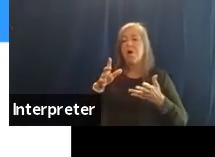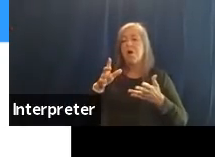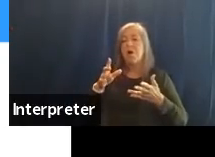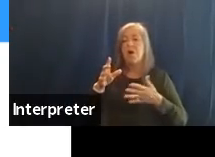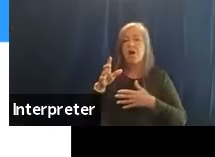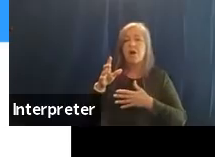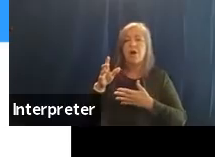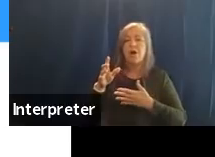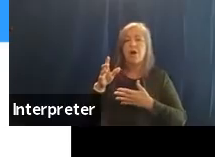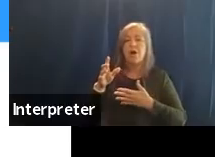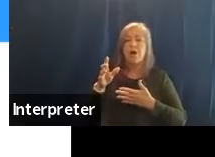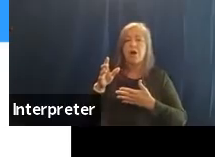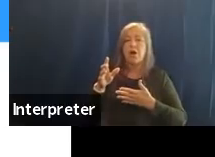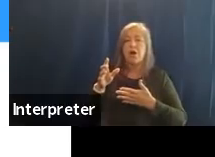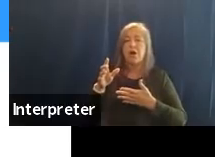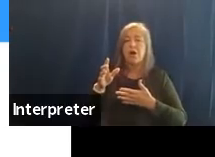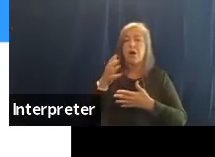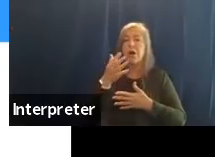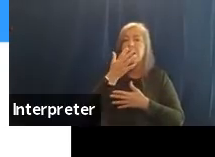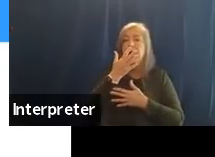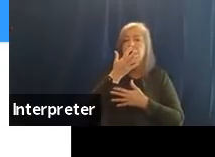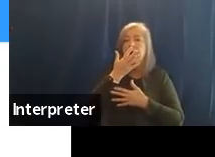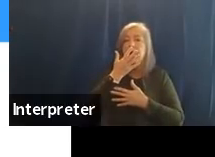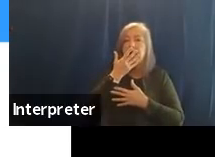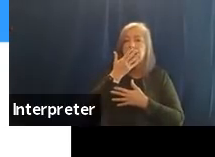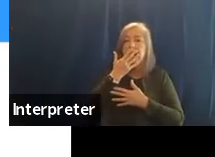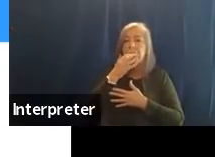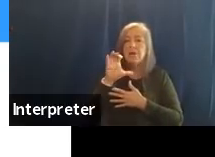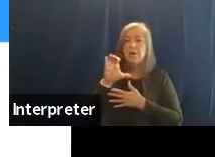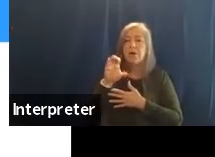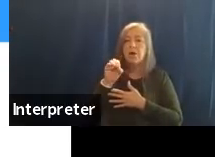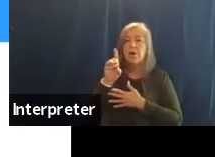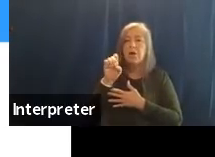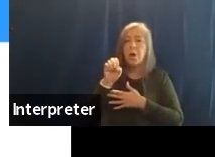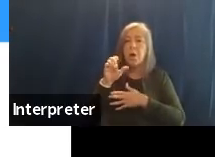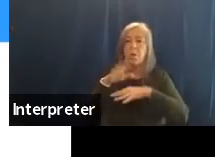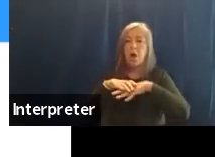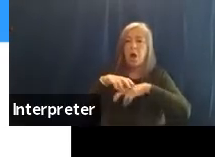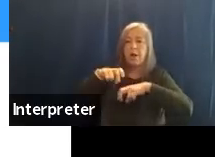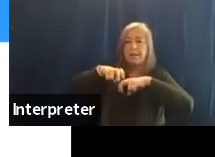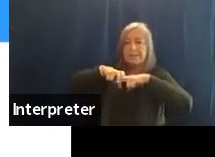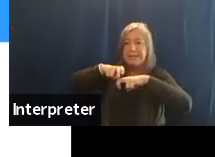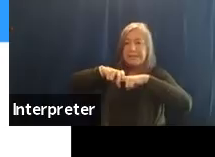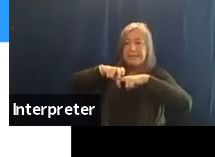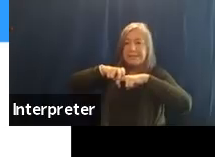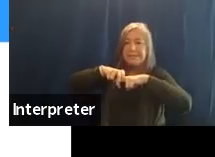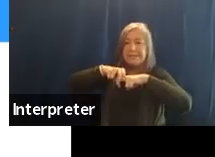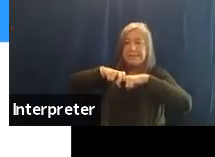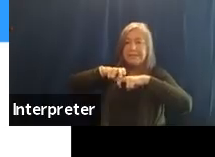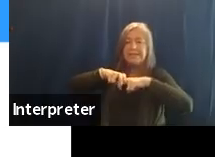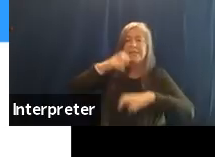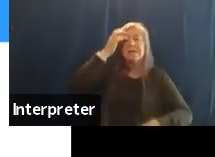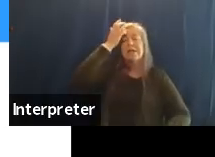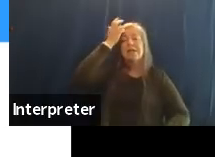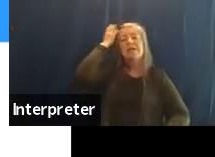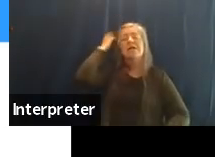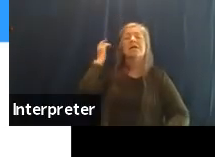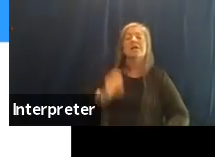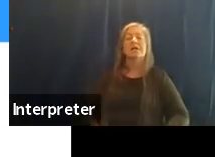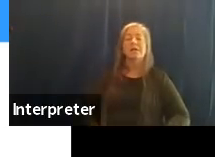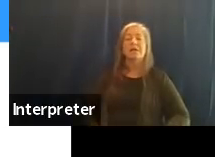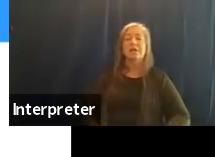and color code seats and things of that nature. So, and then of course, we've been talking about setting